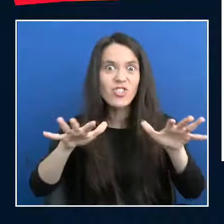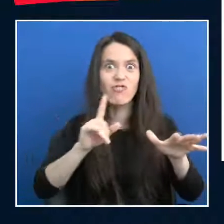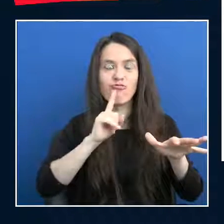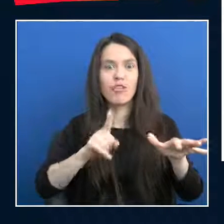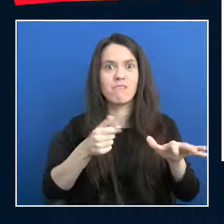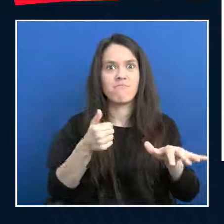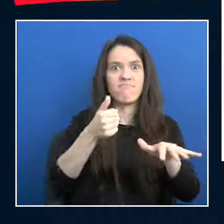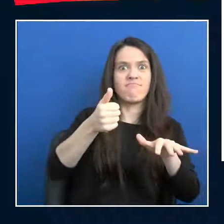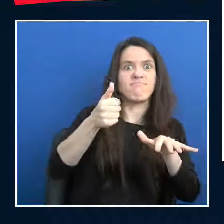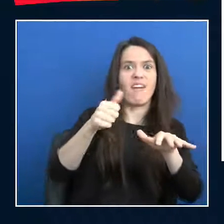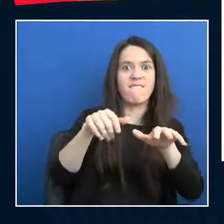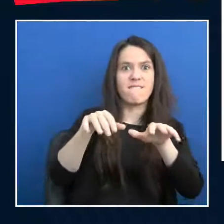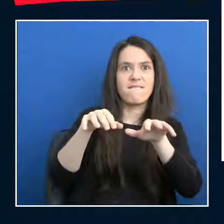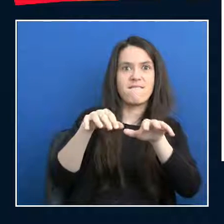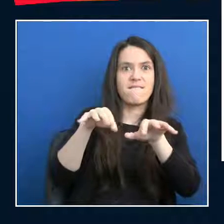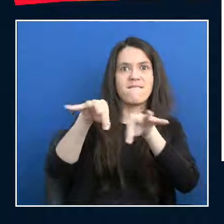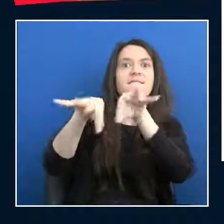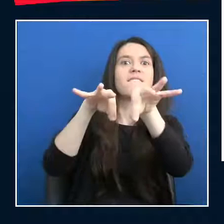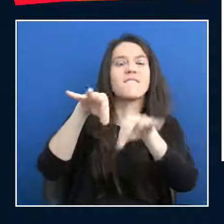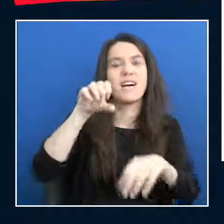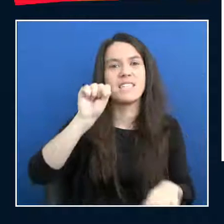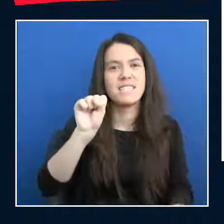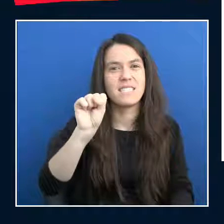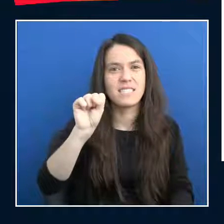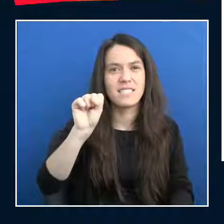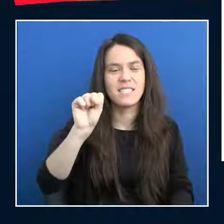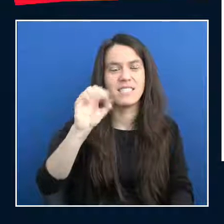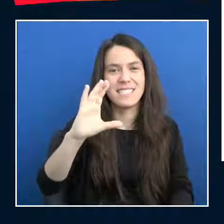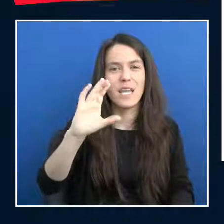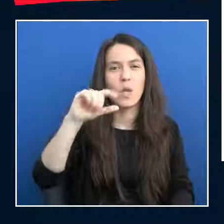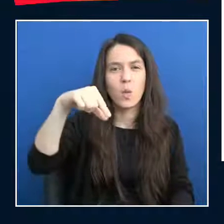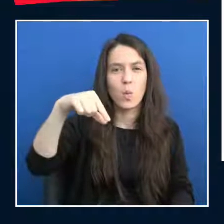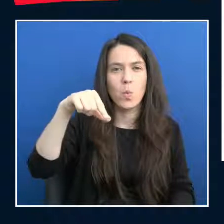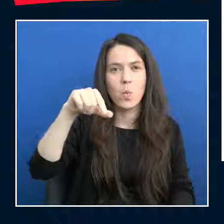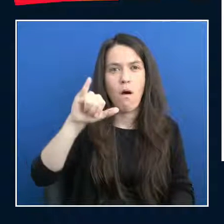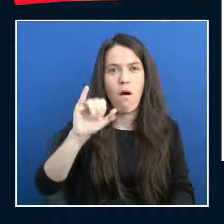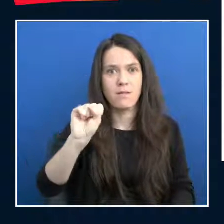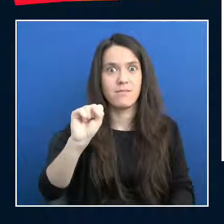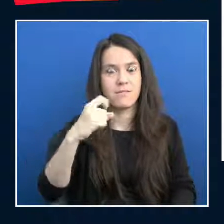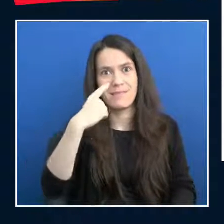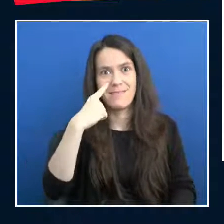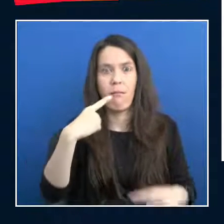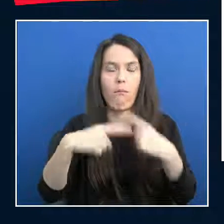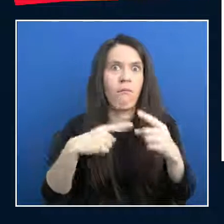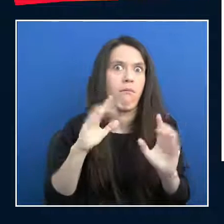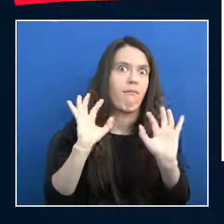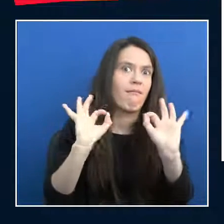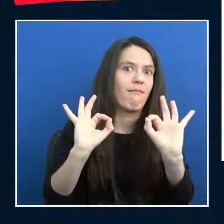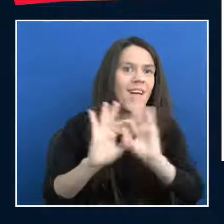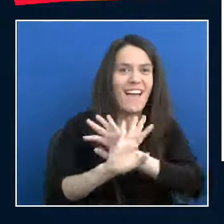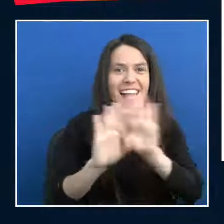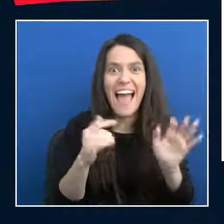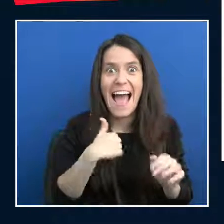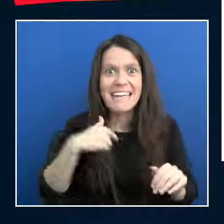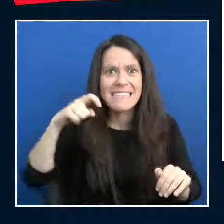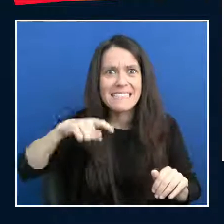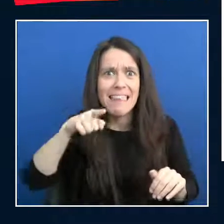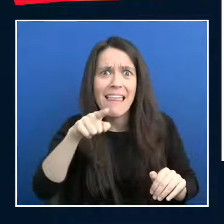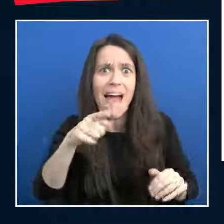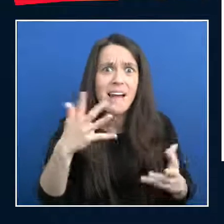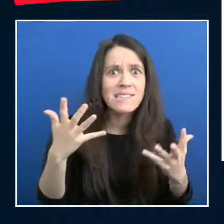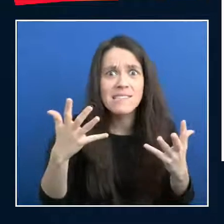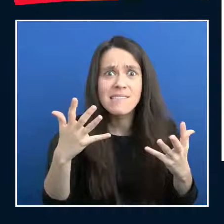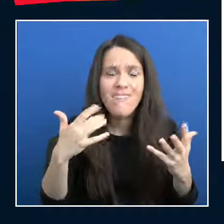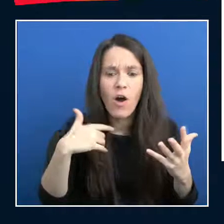system using CQRS and everything on my machine. That was so cool because I really needed that for local